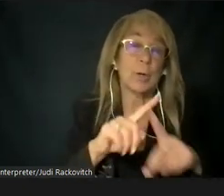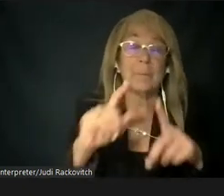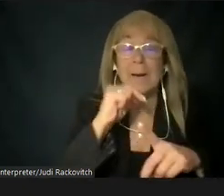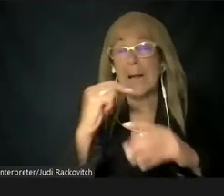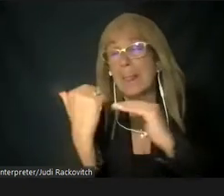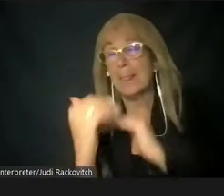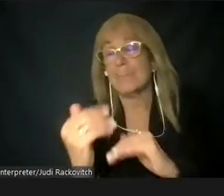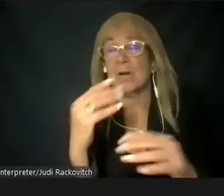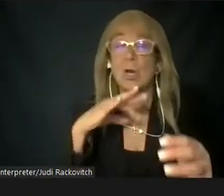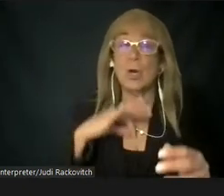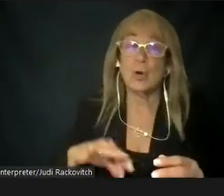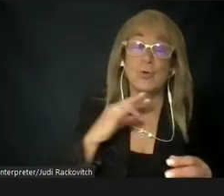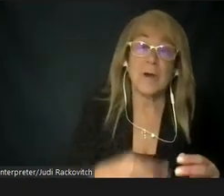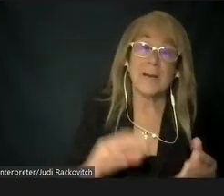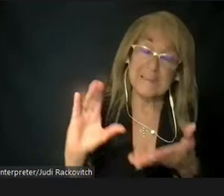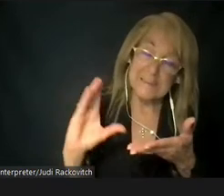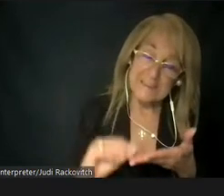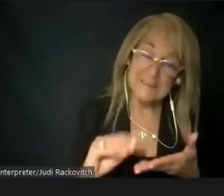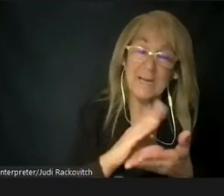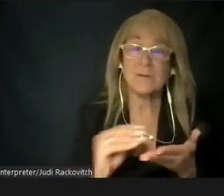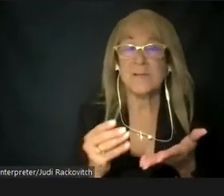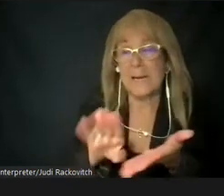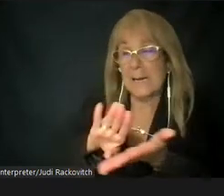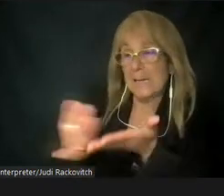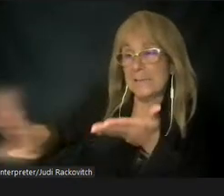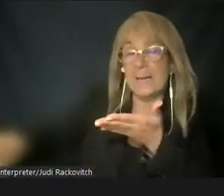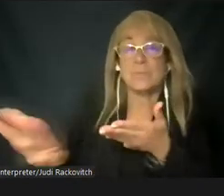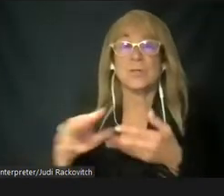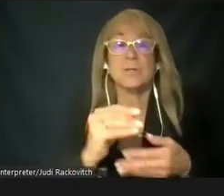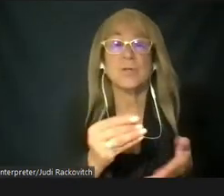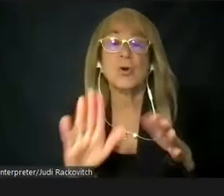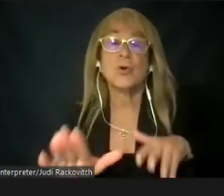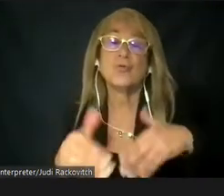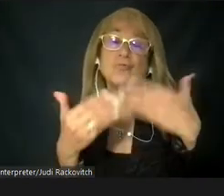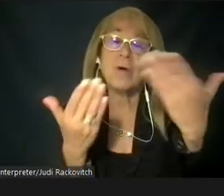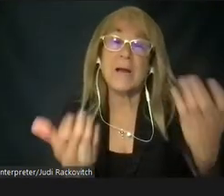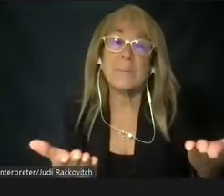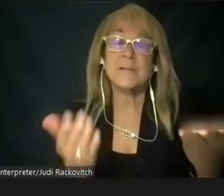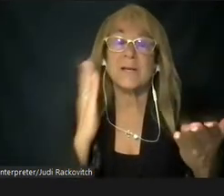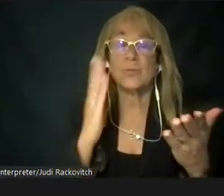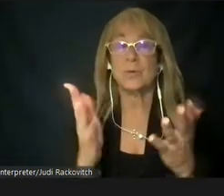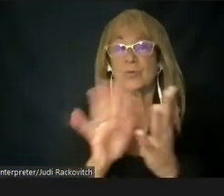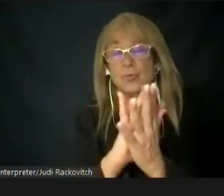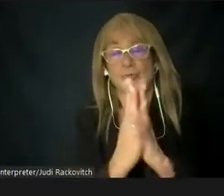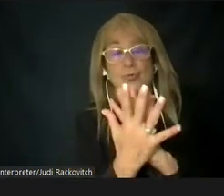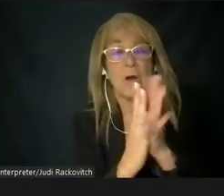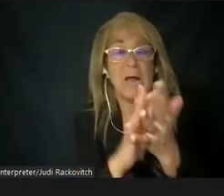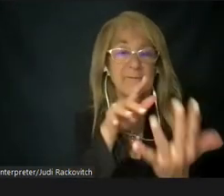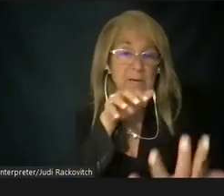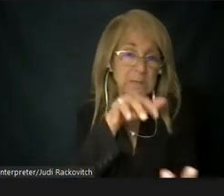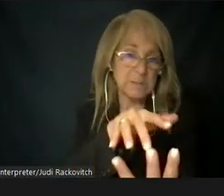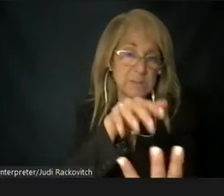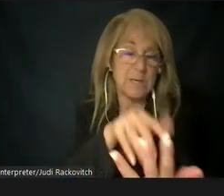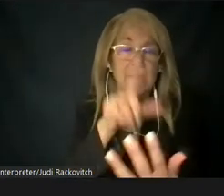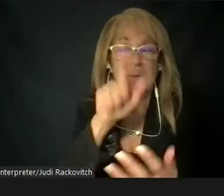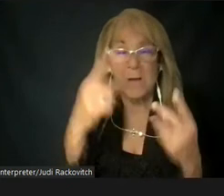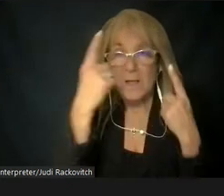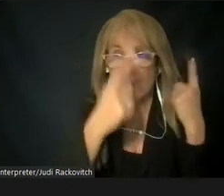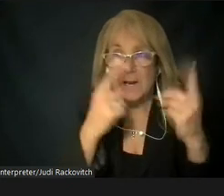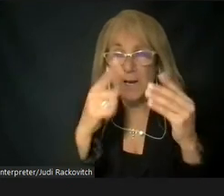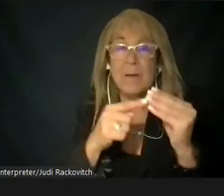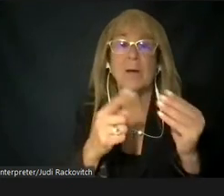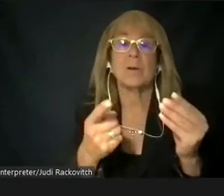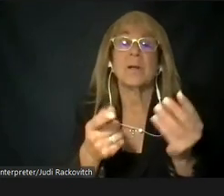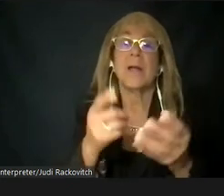discounts, and or exemptions. Recommendations will be informed by a traffic study and must take into account multiple criteria, including the ability to generate